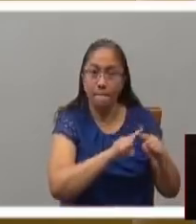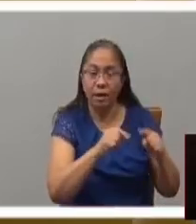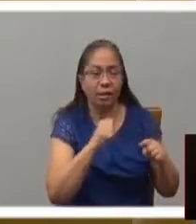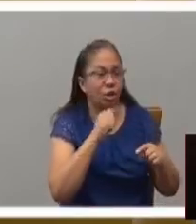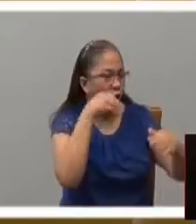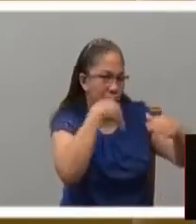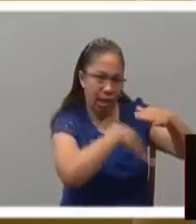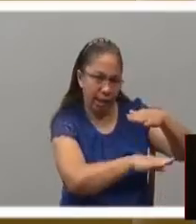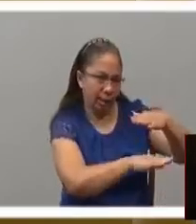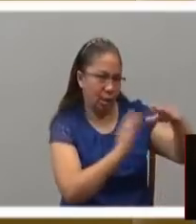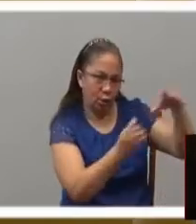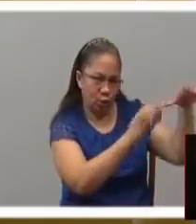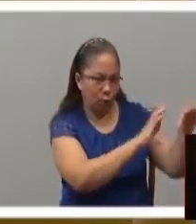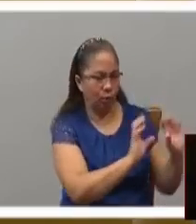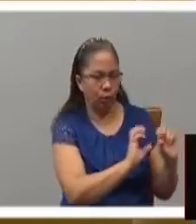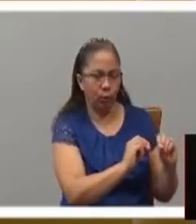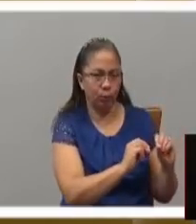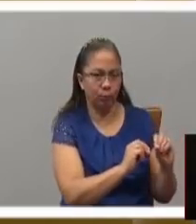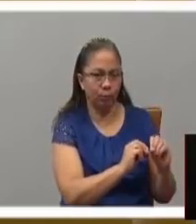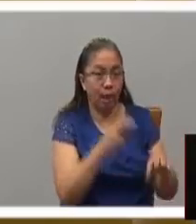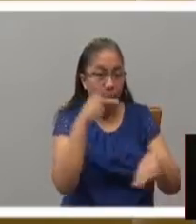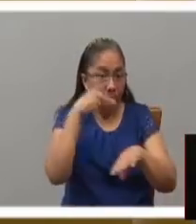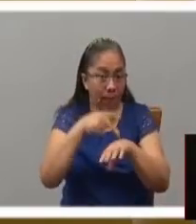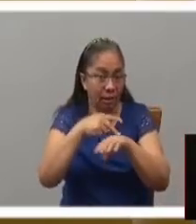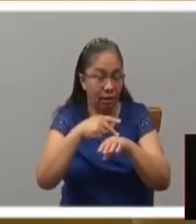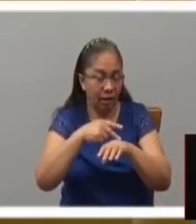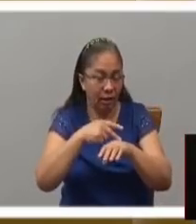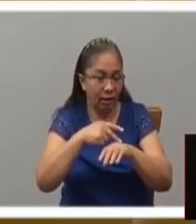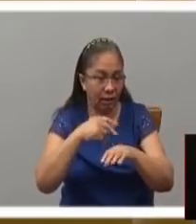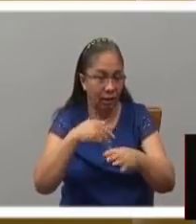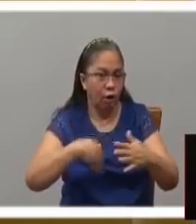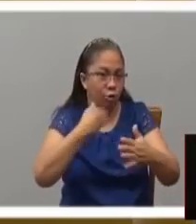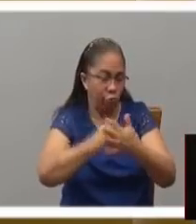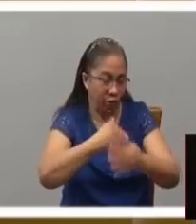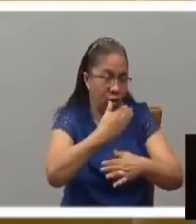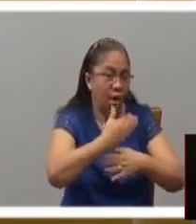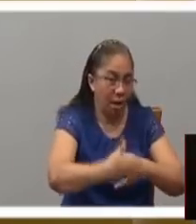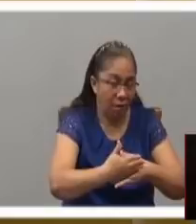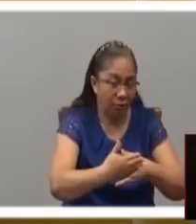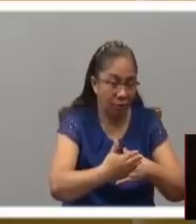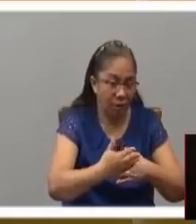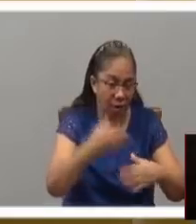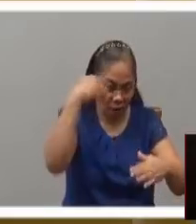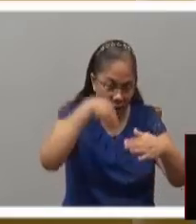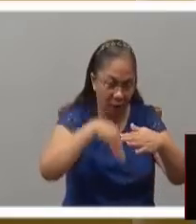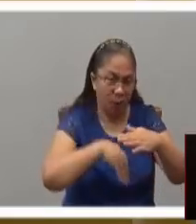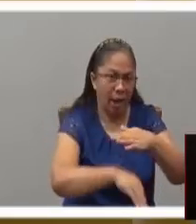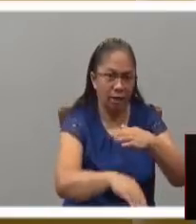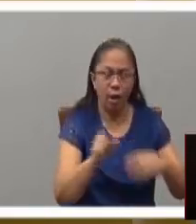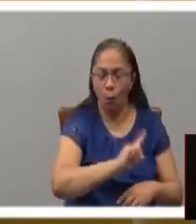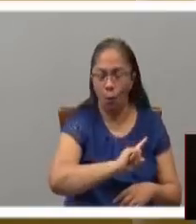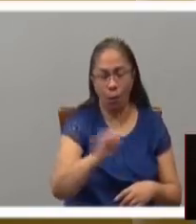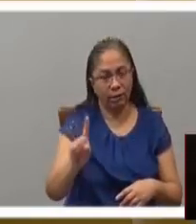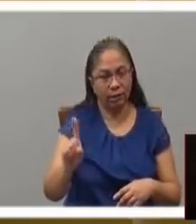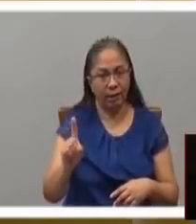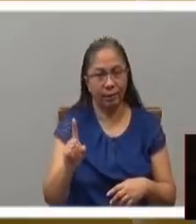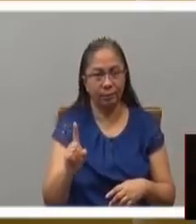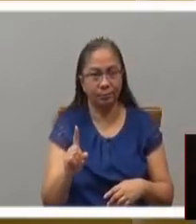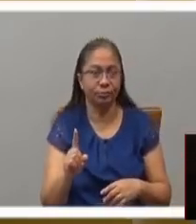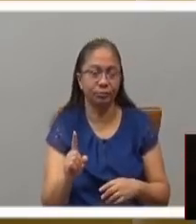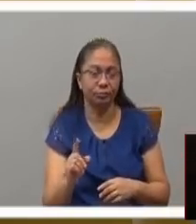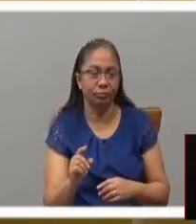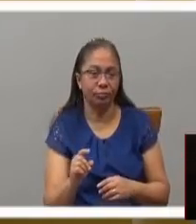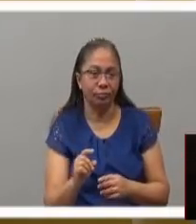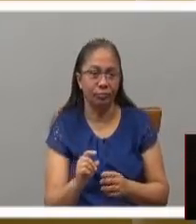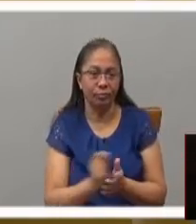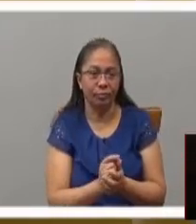did not go in. Simon Peter, who was following now, came up and went right into